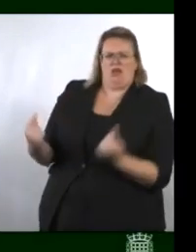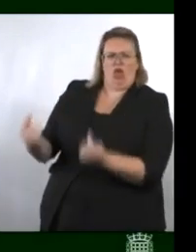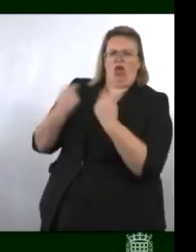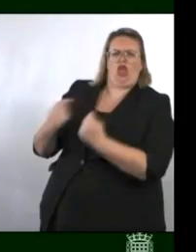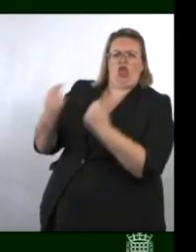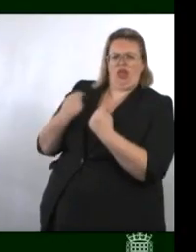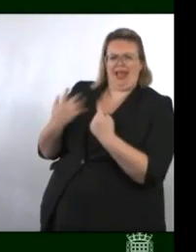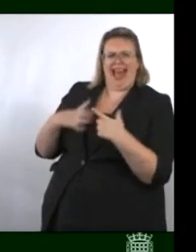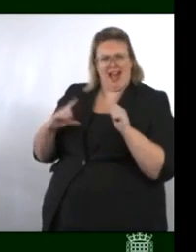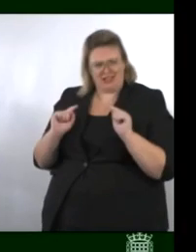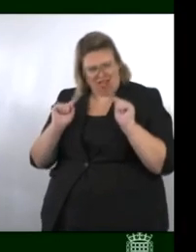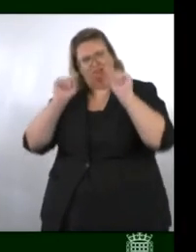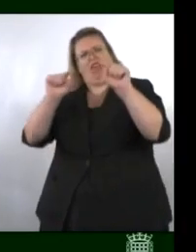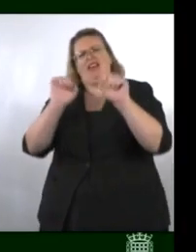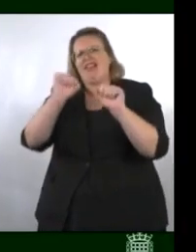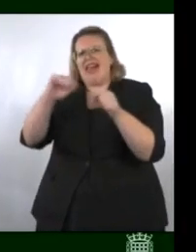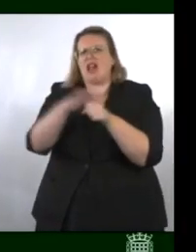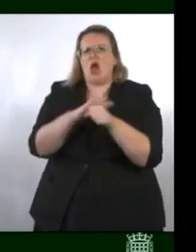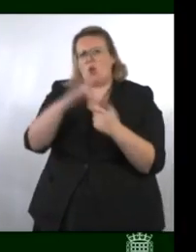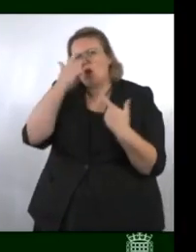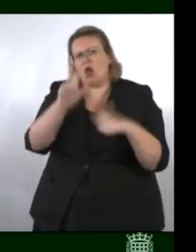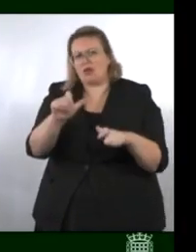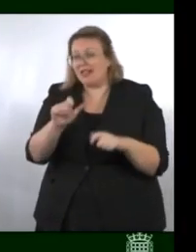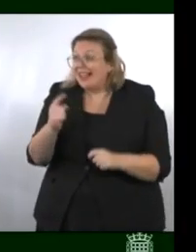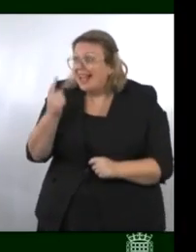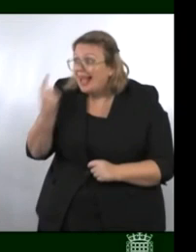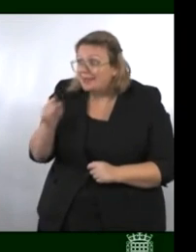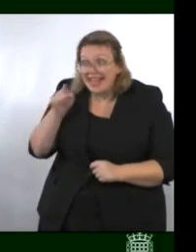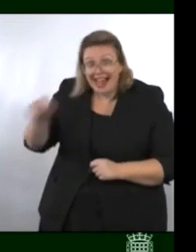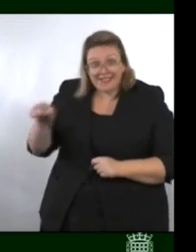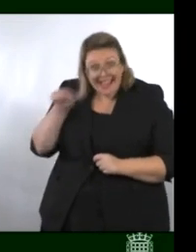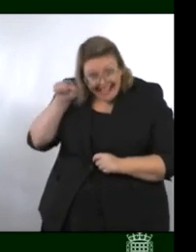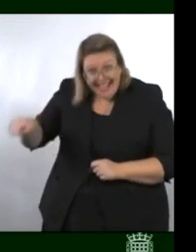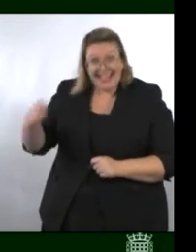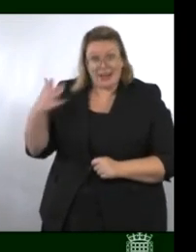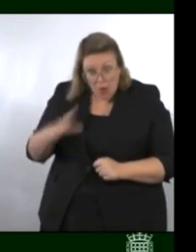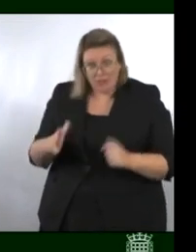local lockdowns when he wants to plunge the whole country,